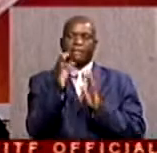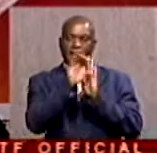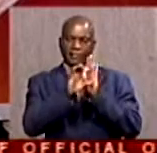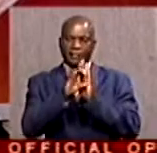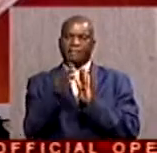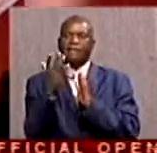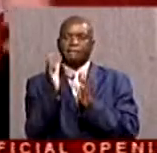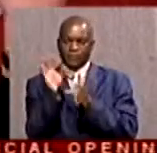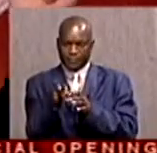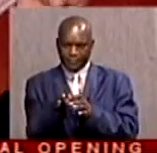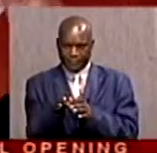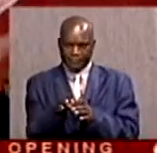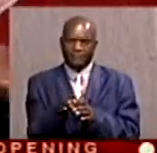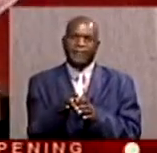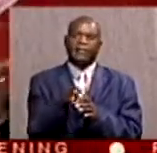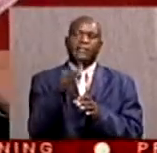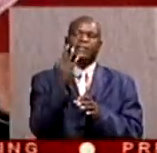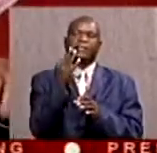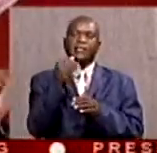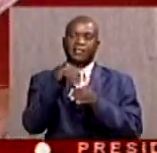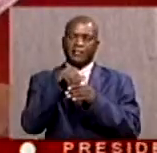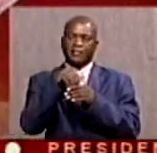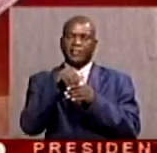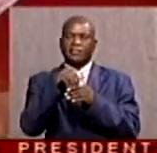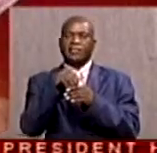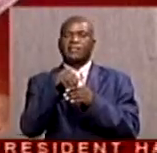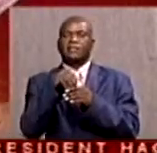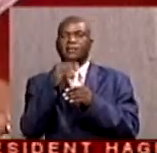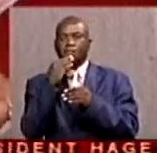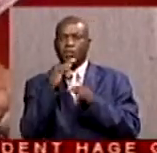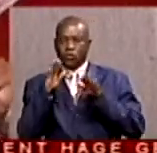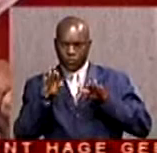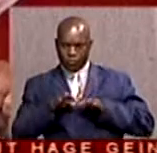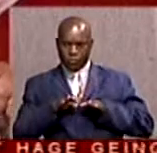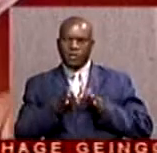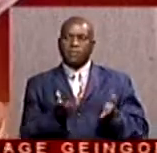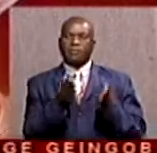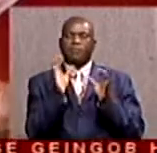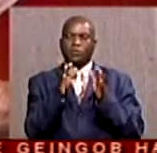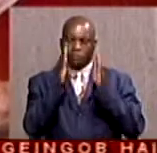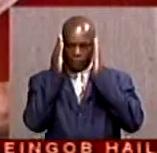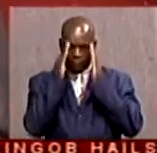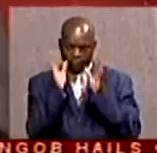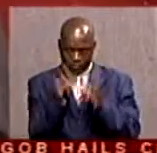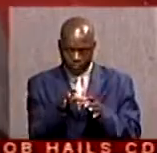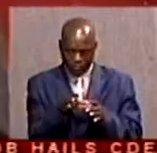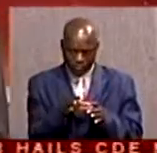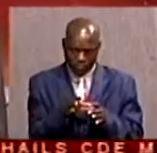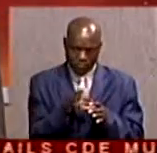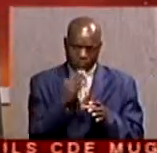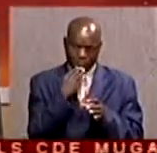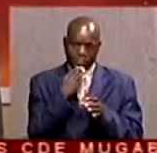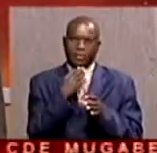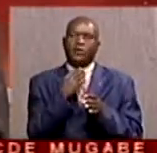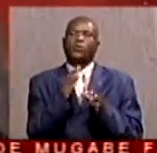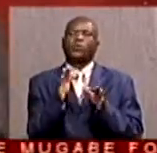Southern Africa and 2 in the Middle East. And all together we work on women's empowerment. All right. So what does this program of